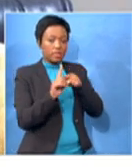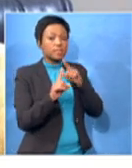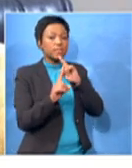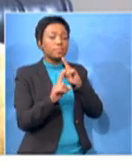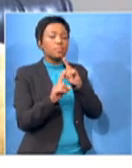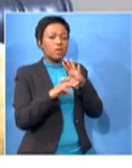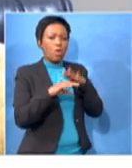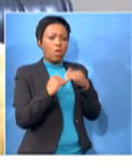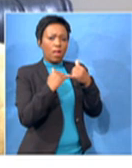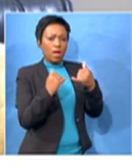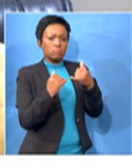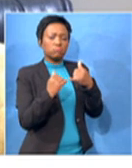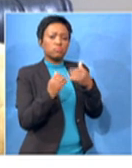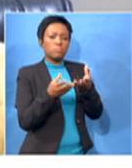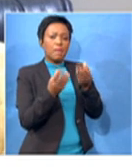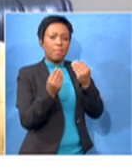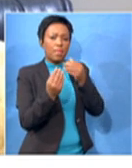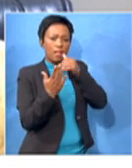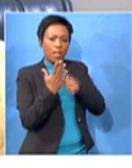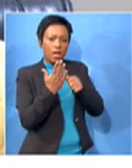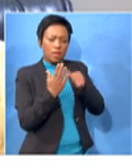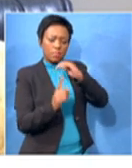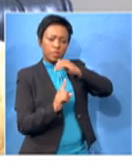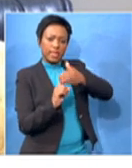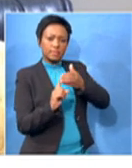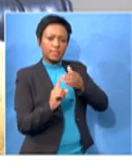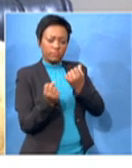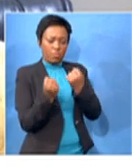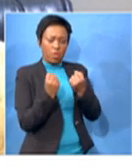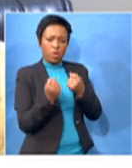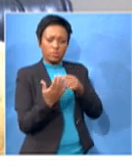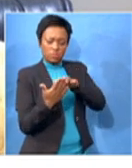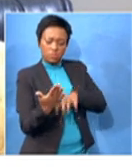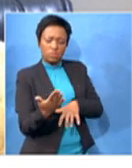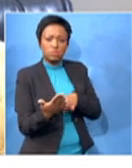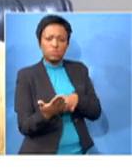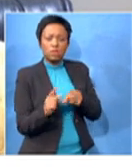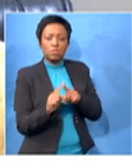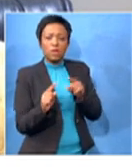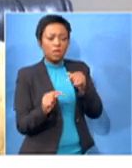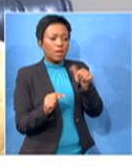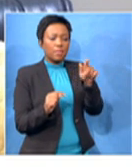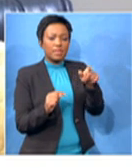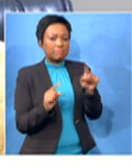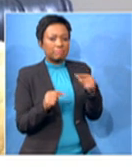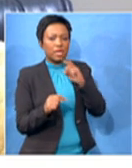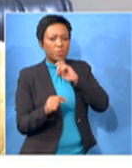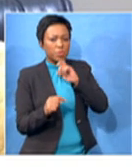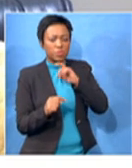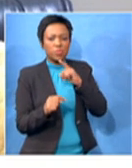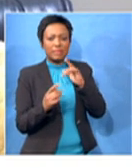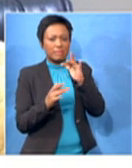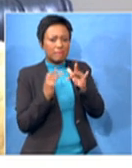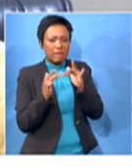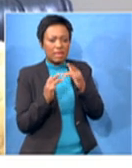get a sense of security. Well, fair and well, it is a good idea, but what about those who cannot use or access the internet for different reasons?